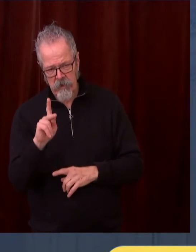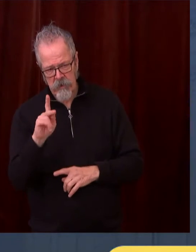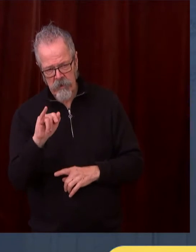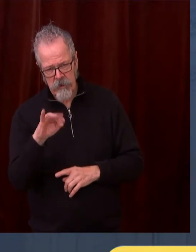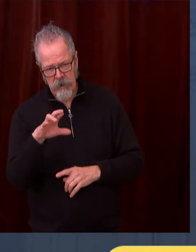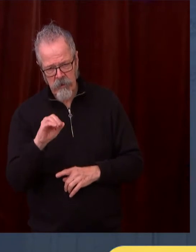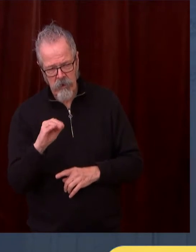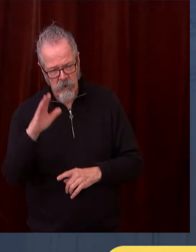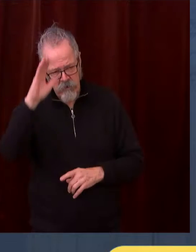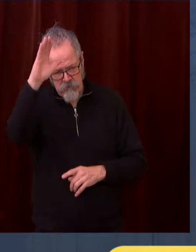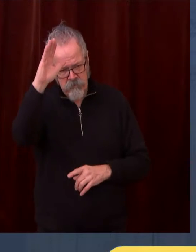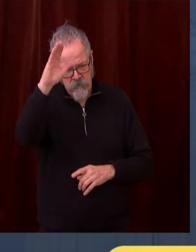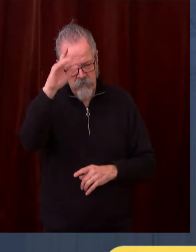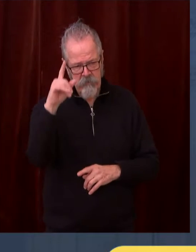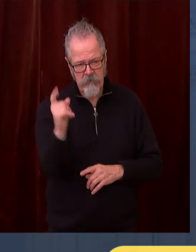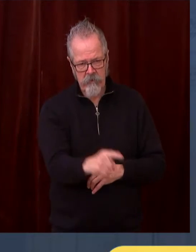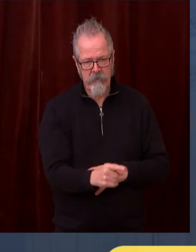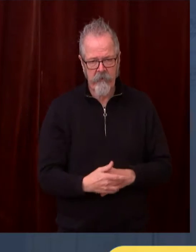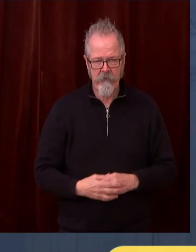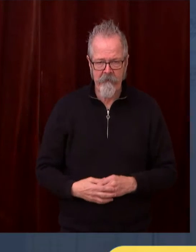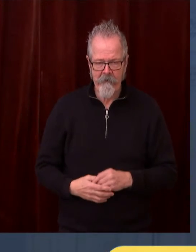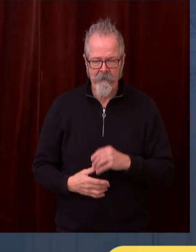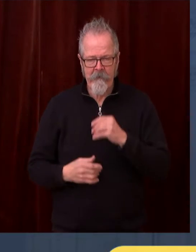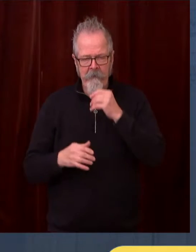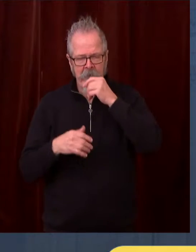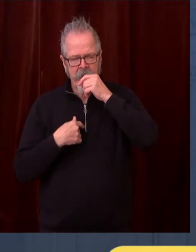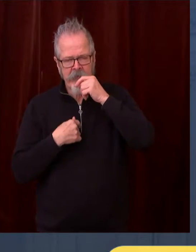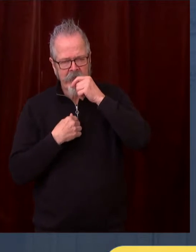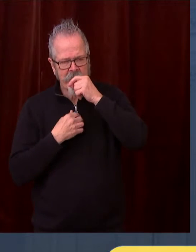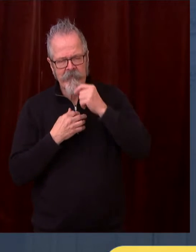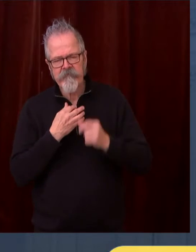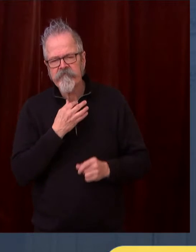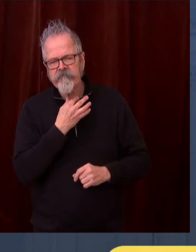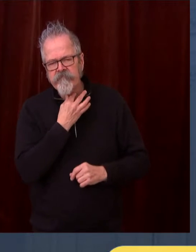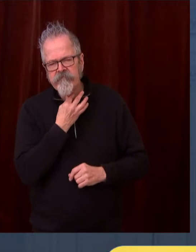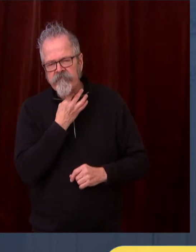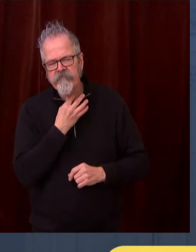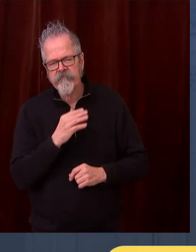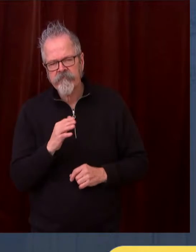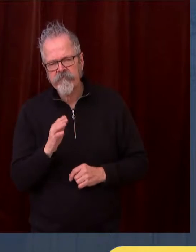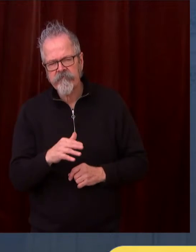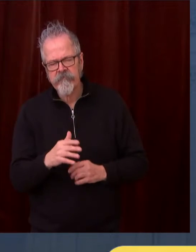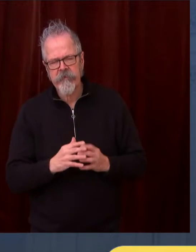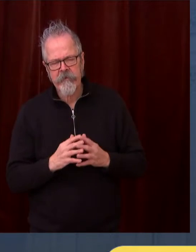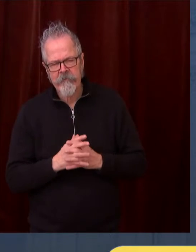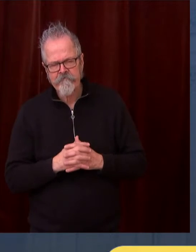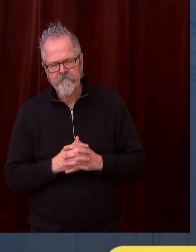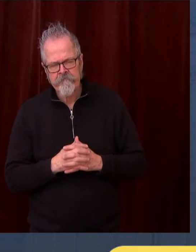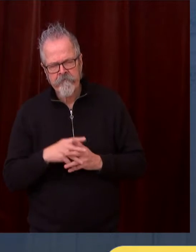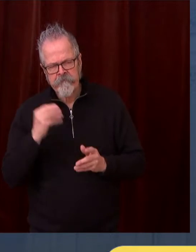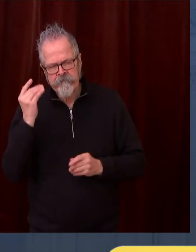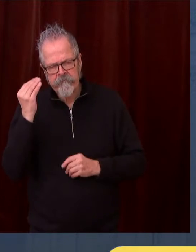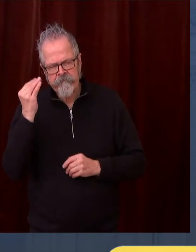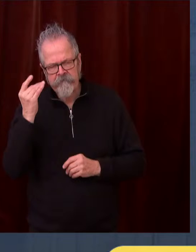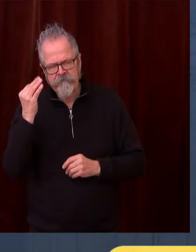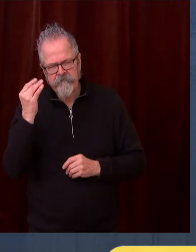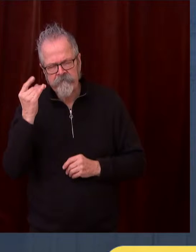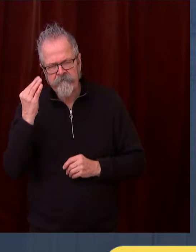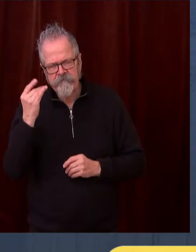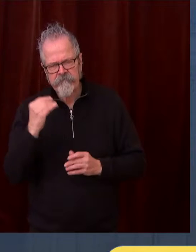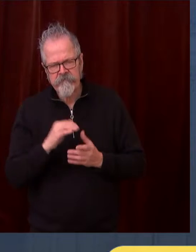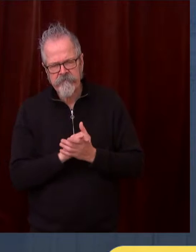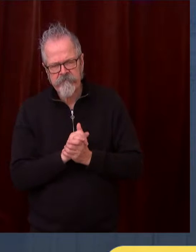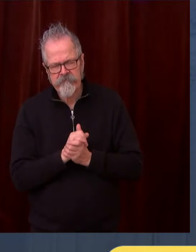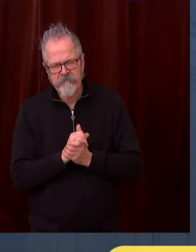know what effect will the potential extraordinary emergency use authorization that may come